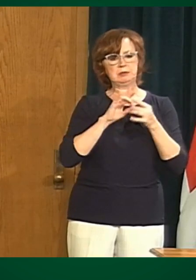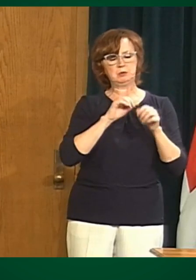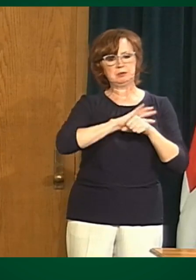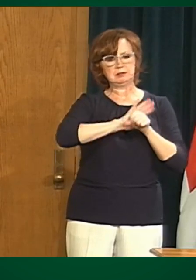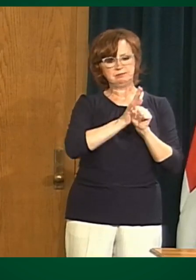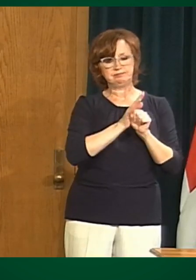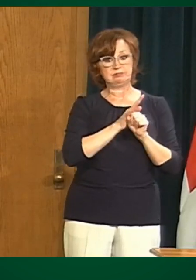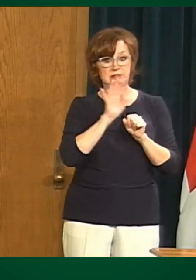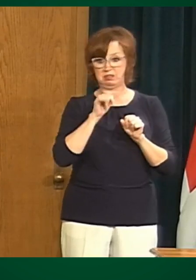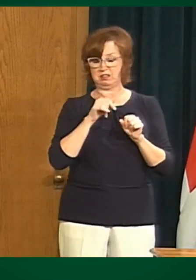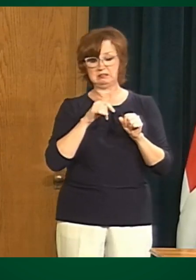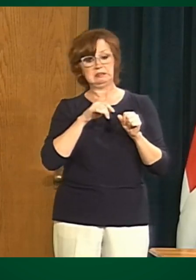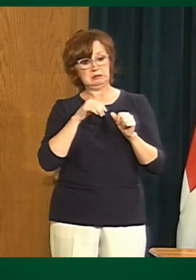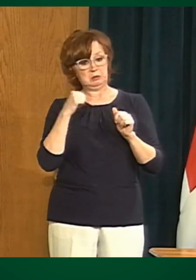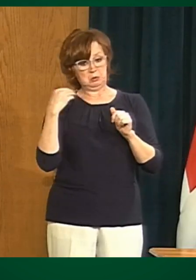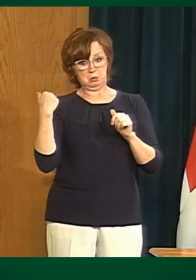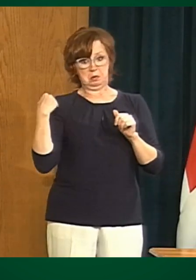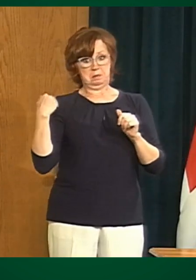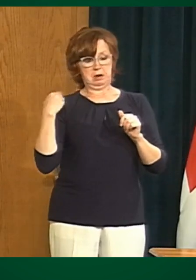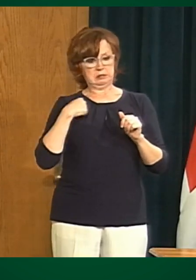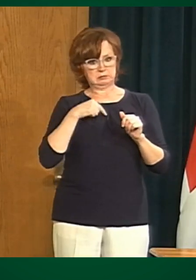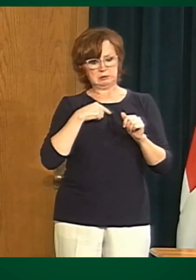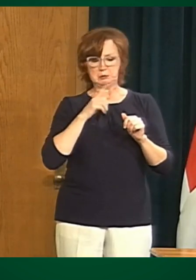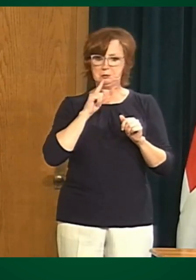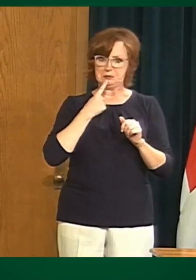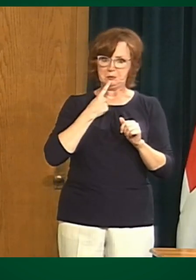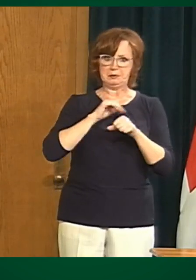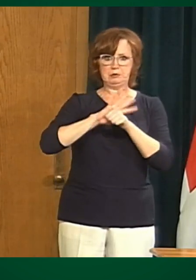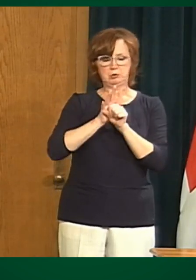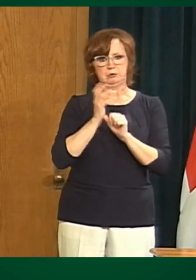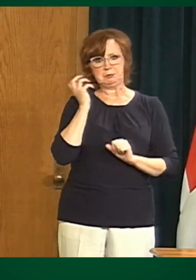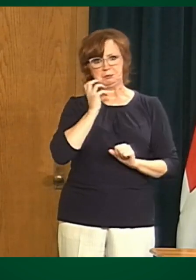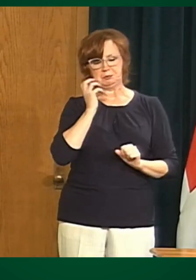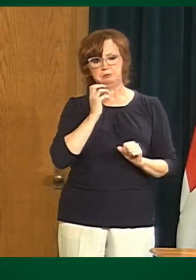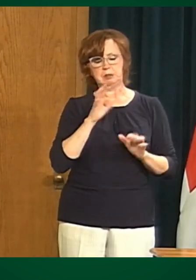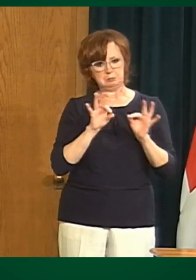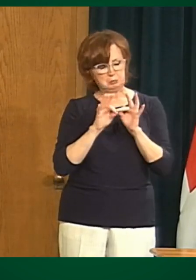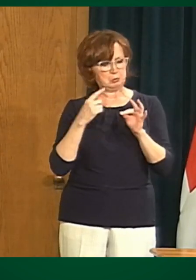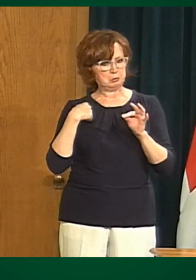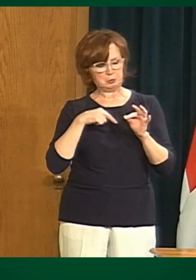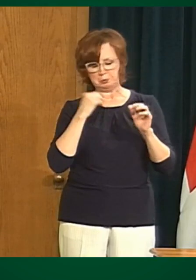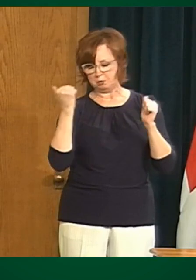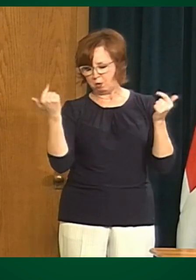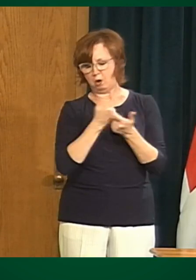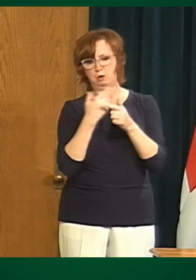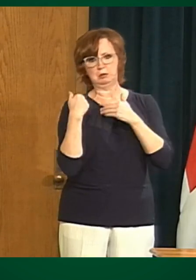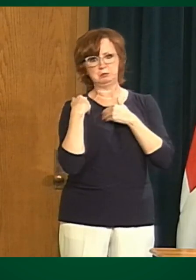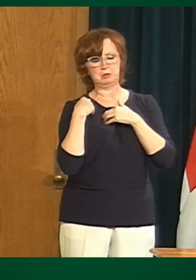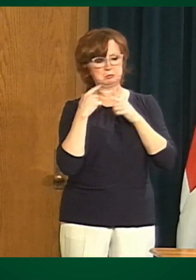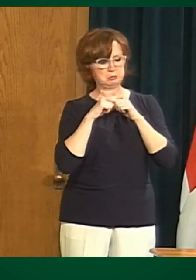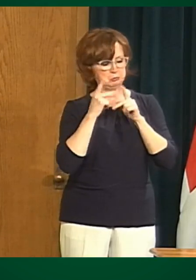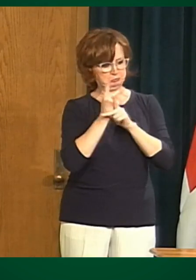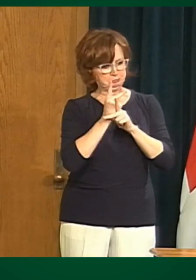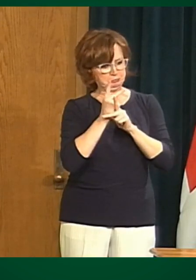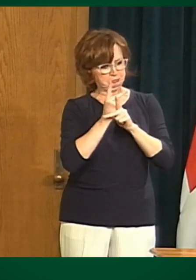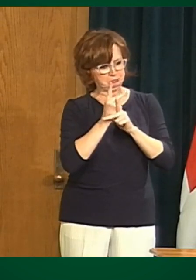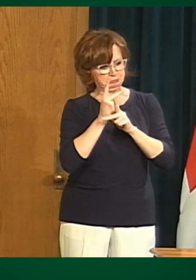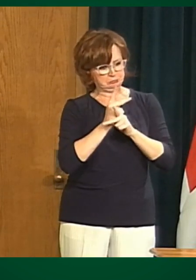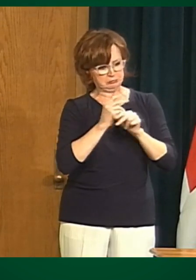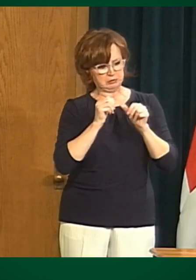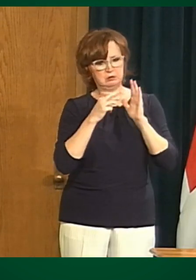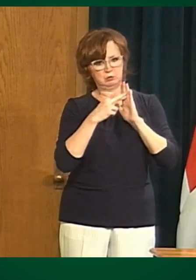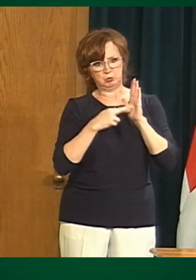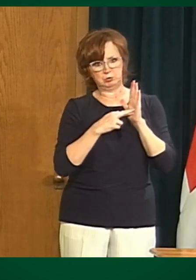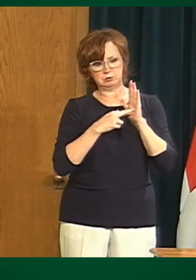illness and why we all have to do our part. I also wanted to speak a bit about, the total case numbers and recoveries are in the news